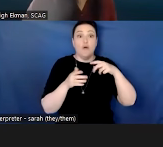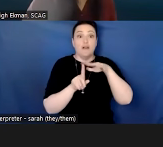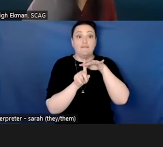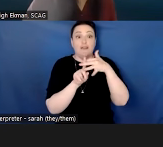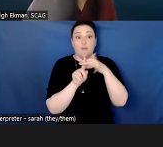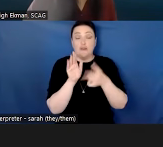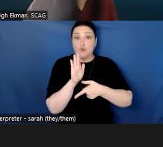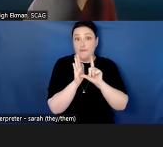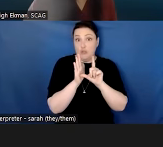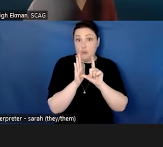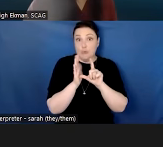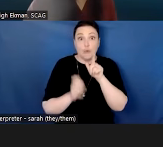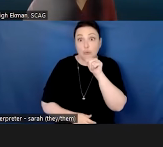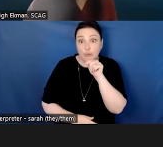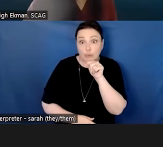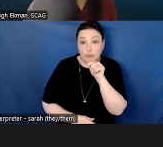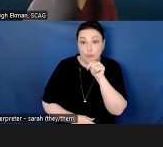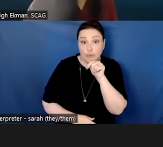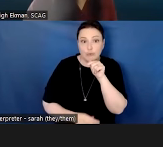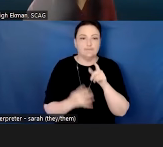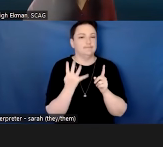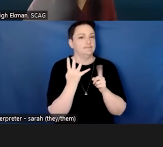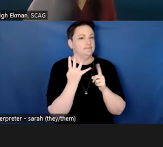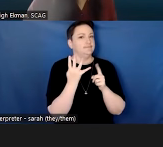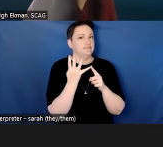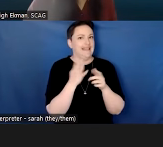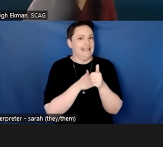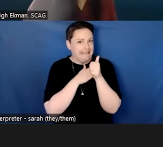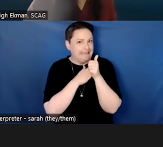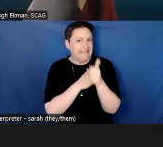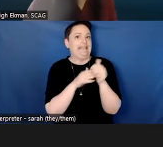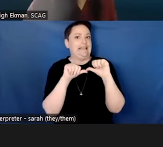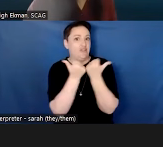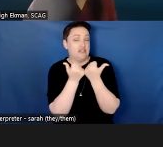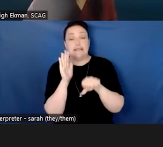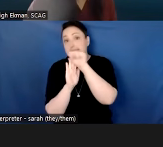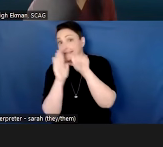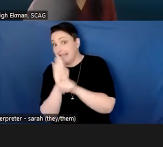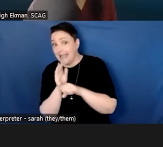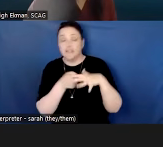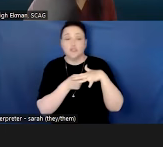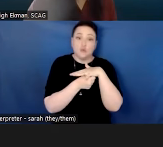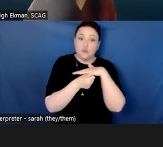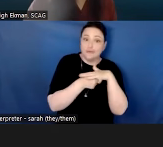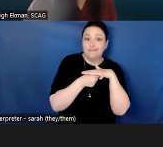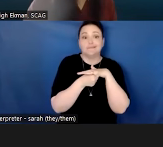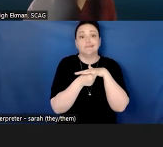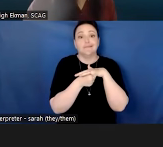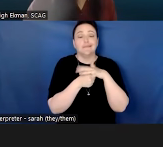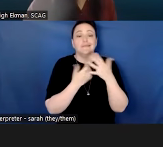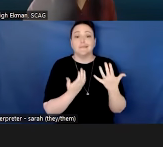most correct answer is the last one, a lead agency. It could be state agency, regional agency, local public